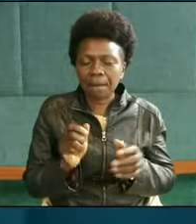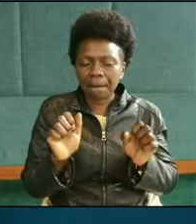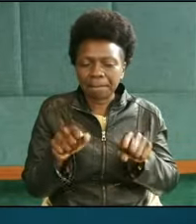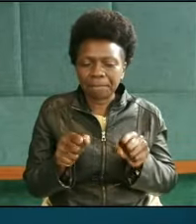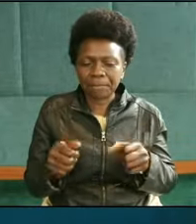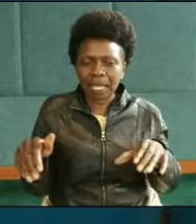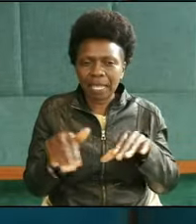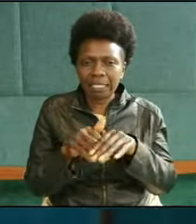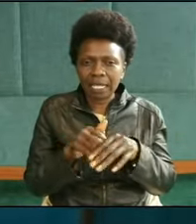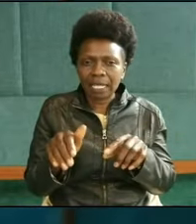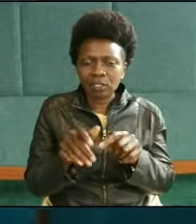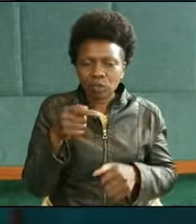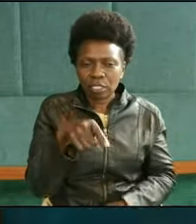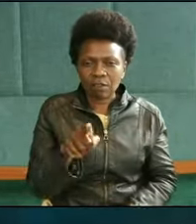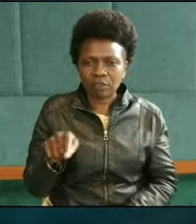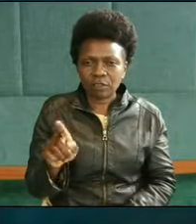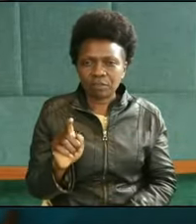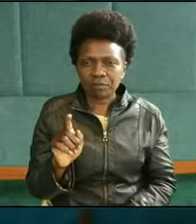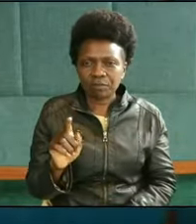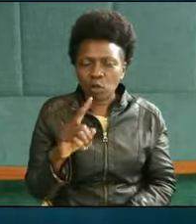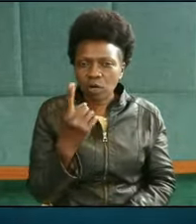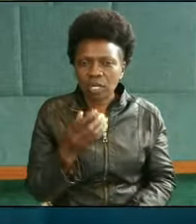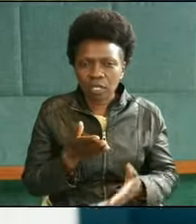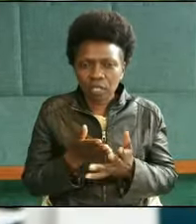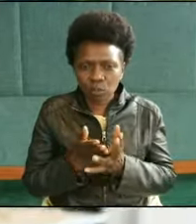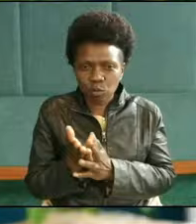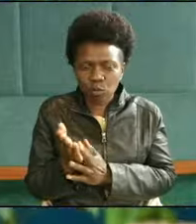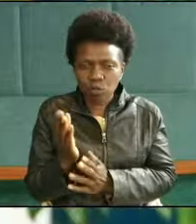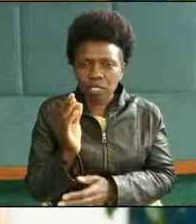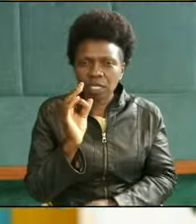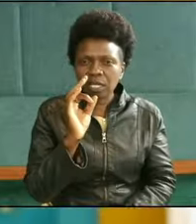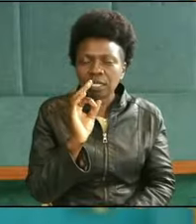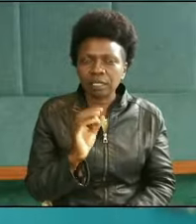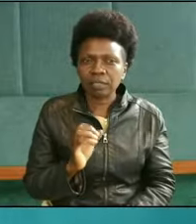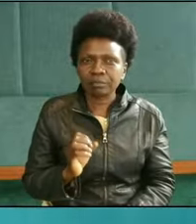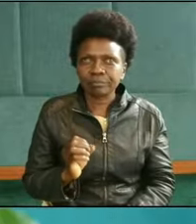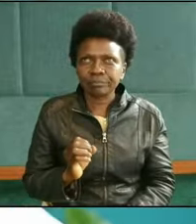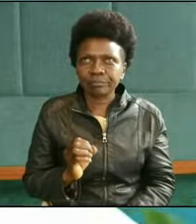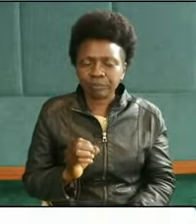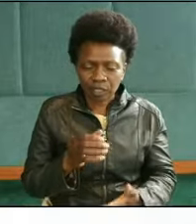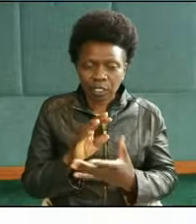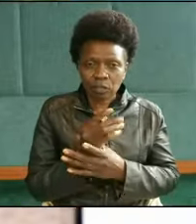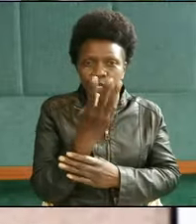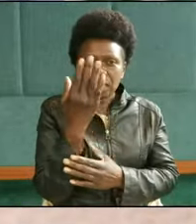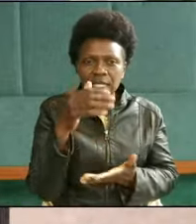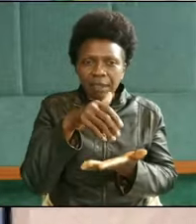he may be able to enter into yourselves. Only through the tree that is in the middle of the